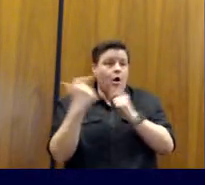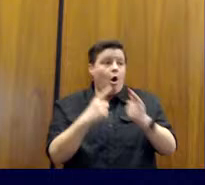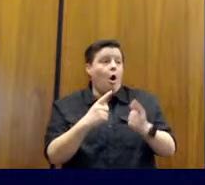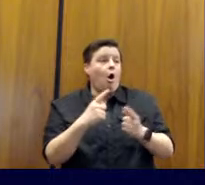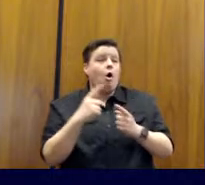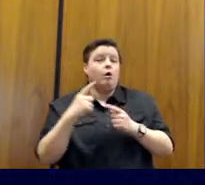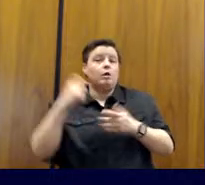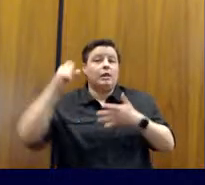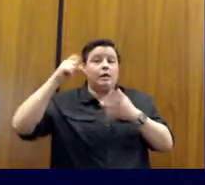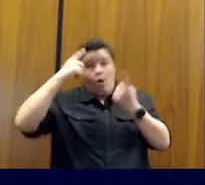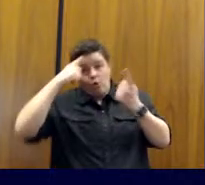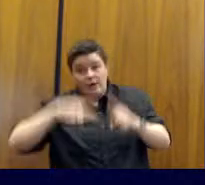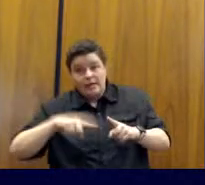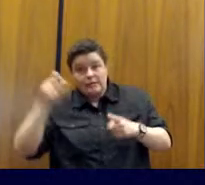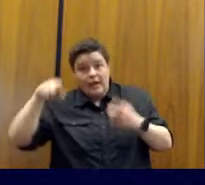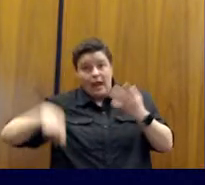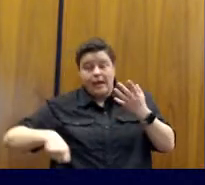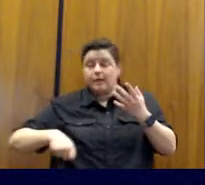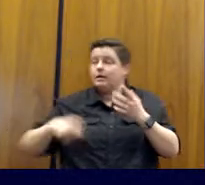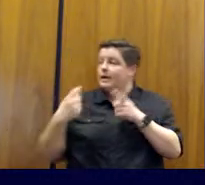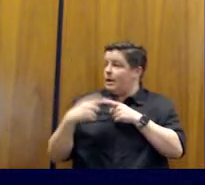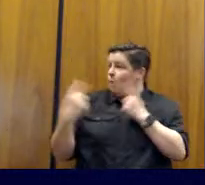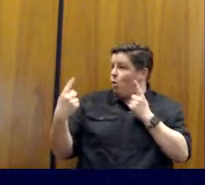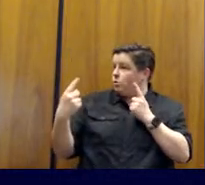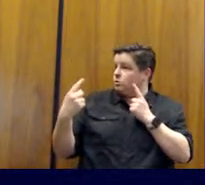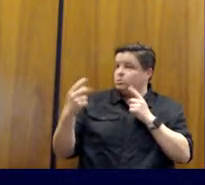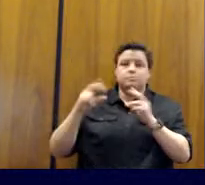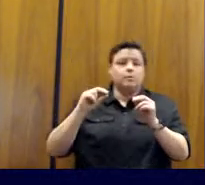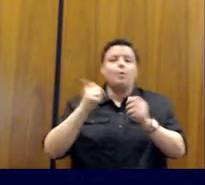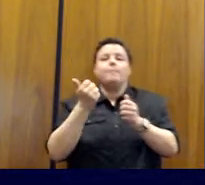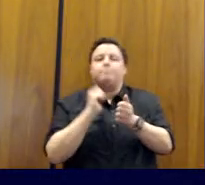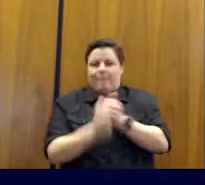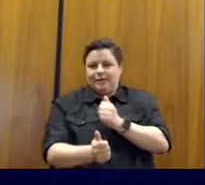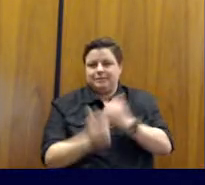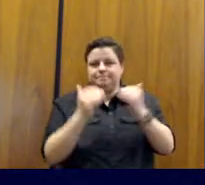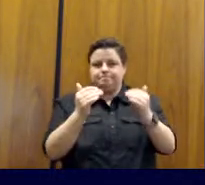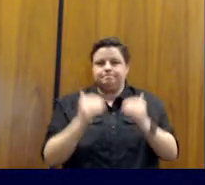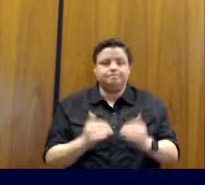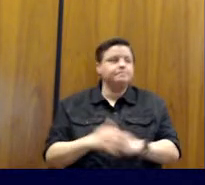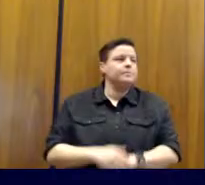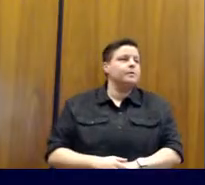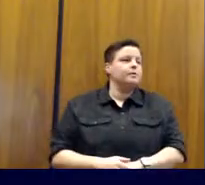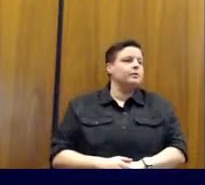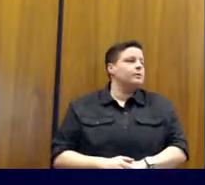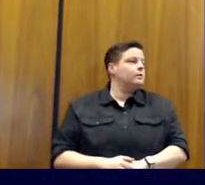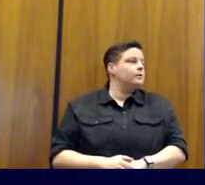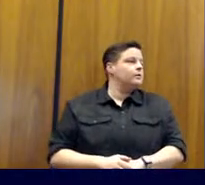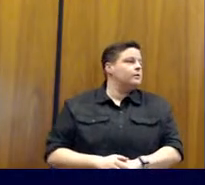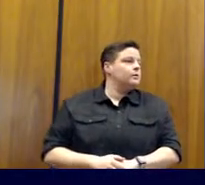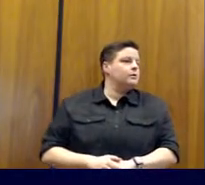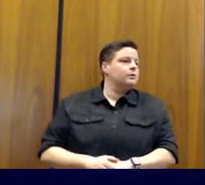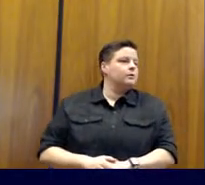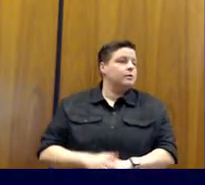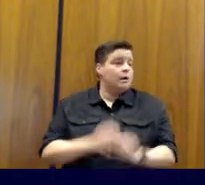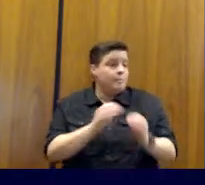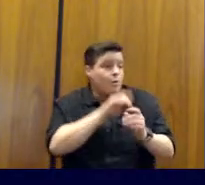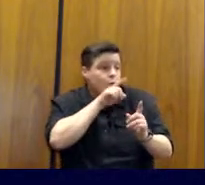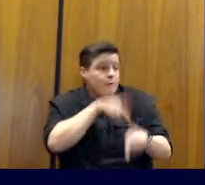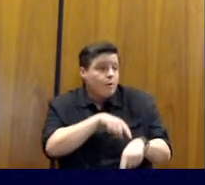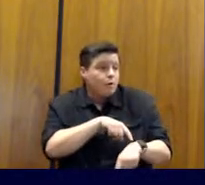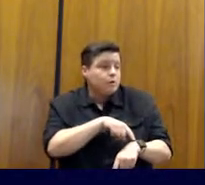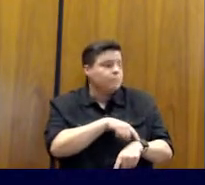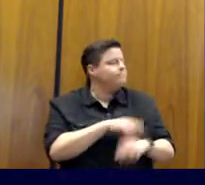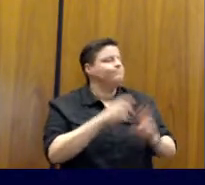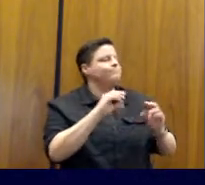say aye. Aye. Opposed? Motion passes. Do you have any report? Thank you, Mr. Chair.